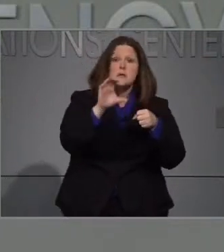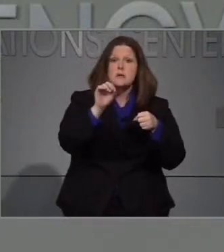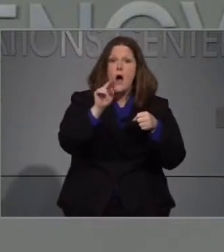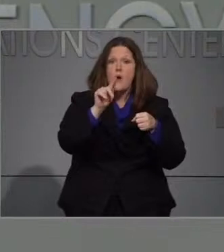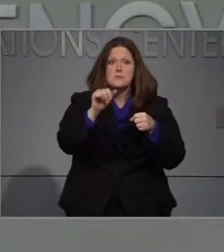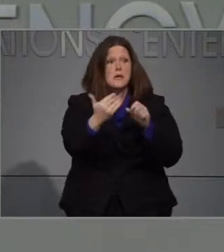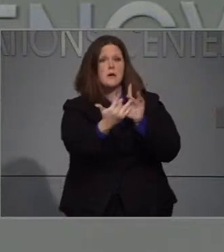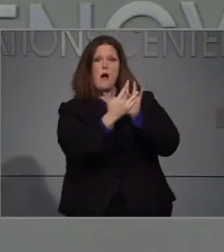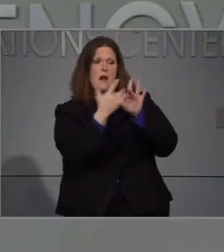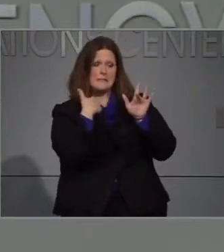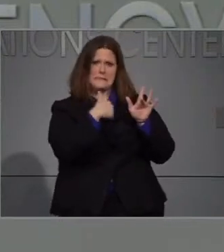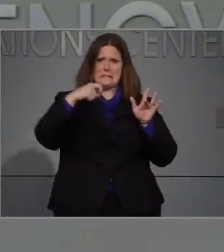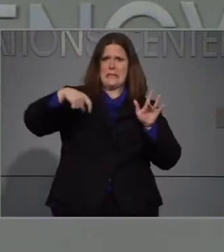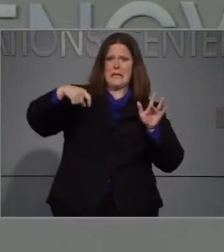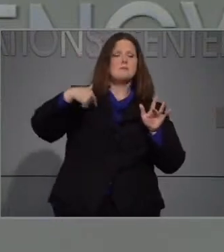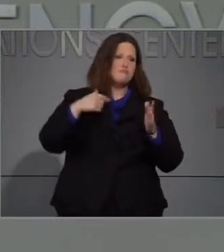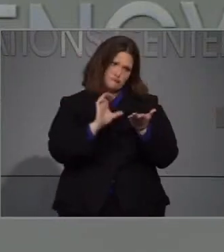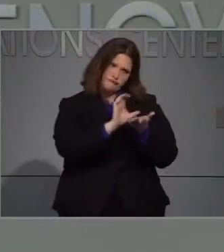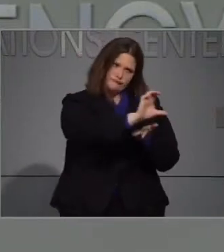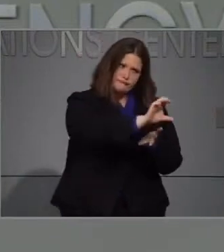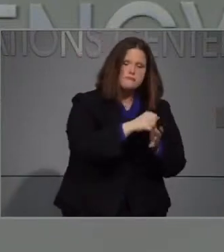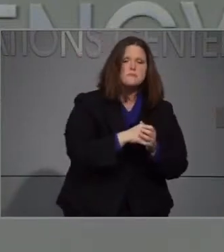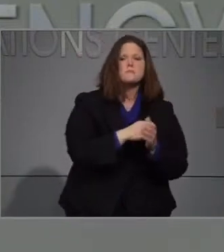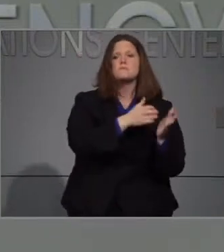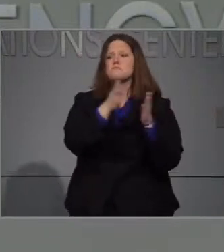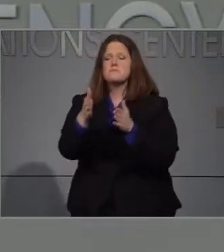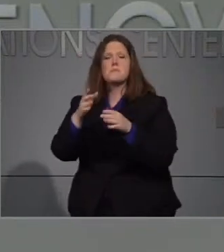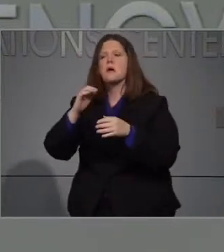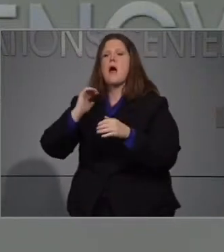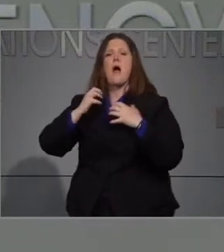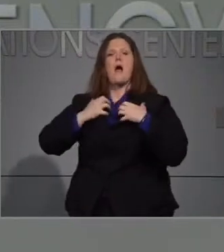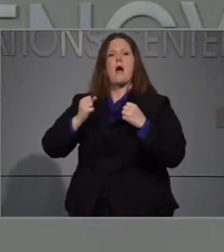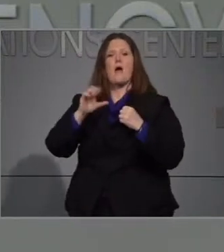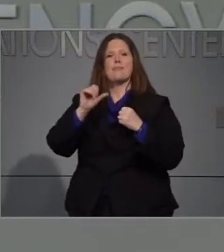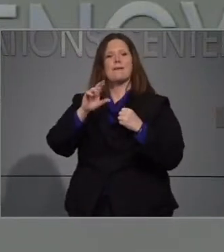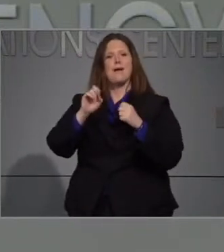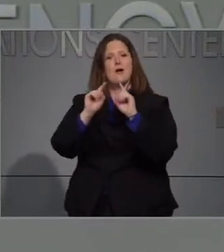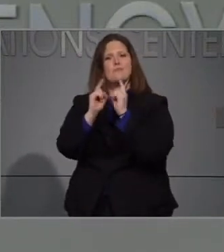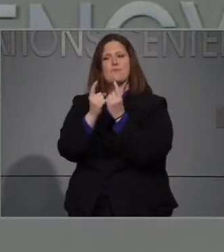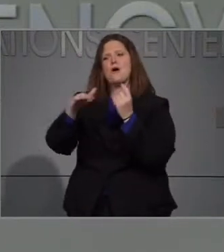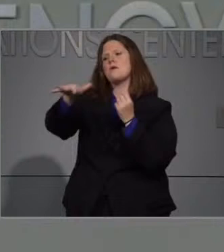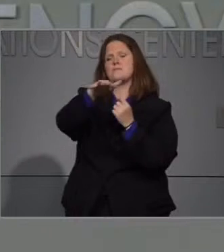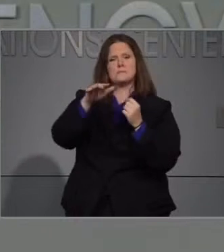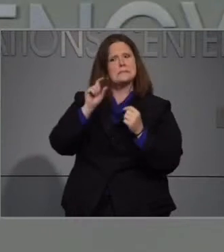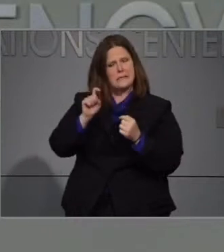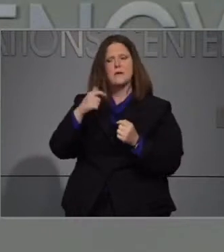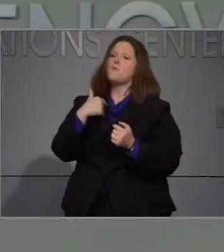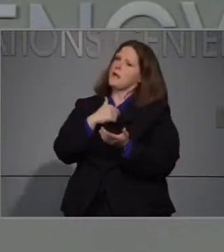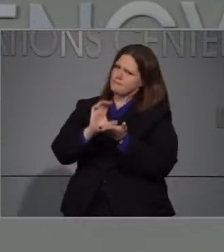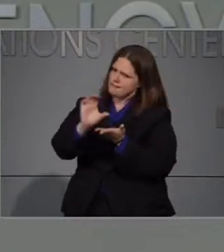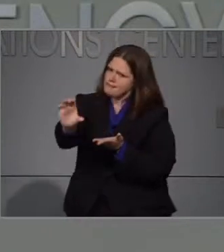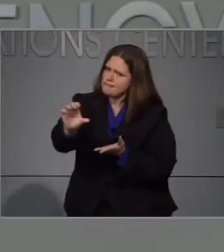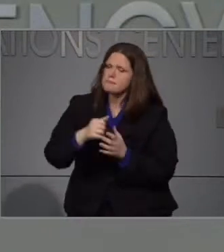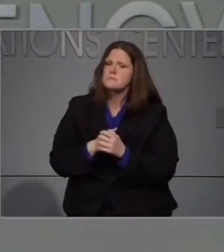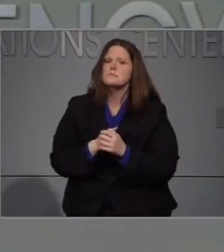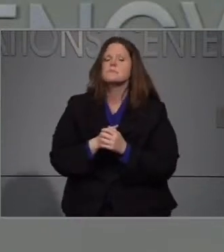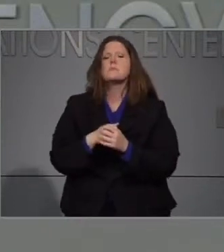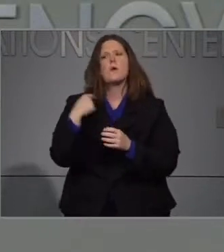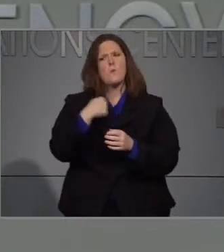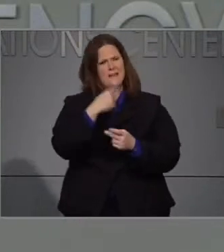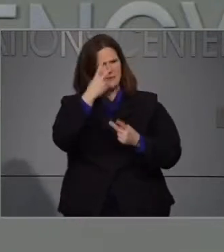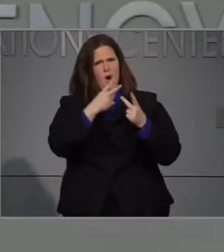needs. And we are seeing those supply chains improve. The kinds of things that we still had issues around